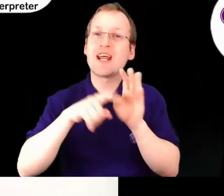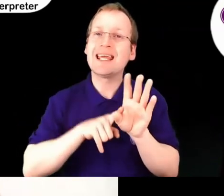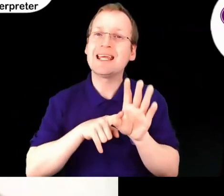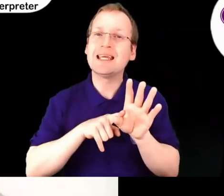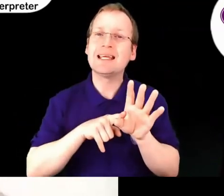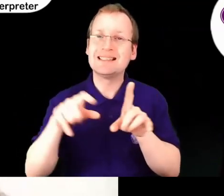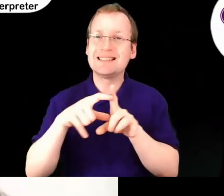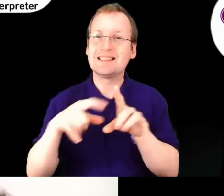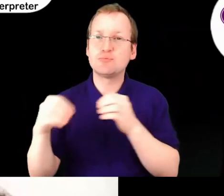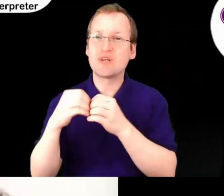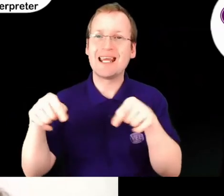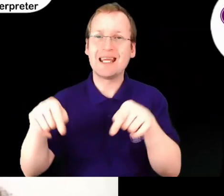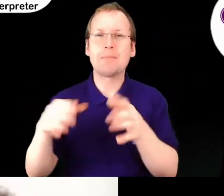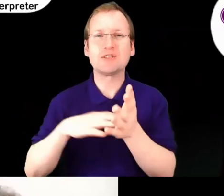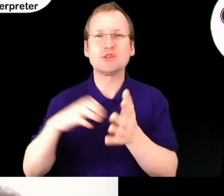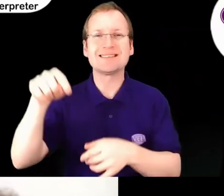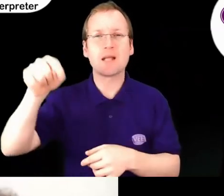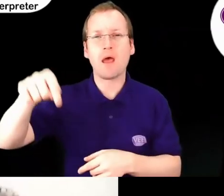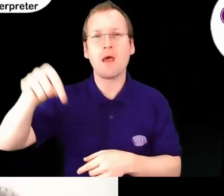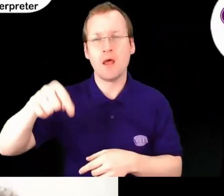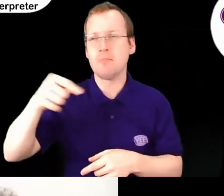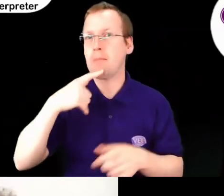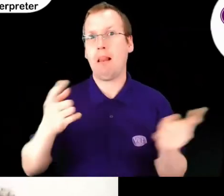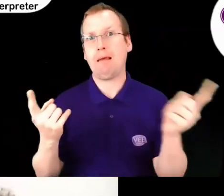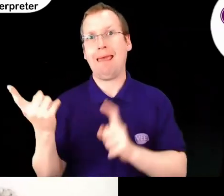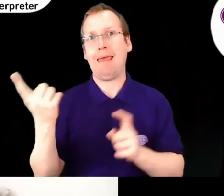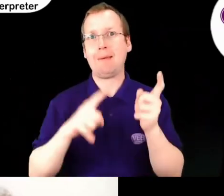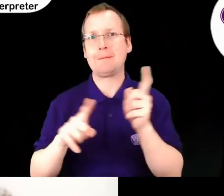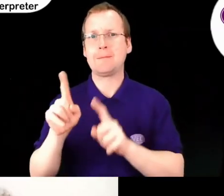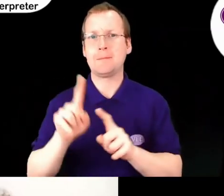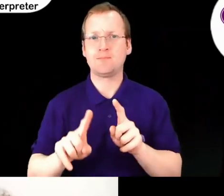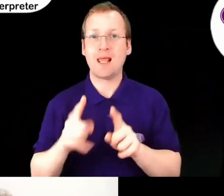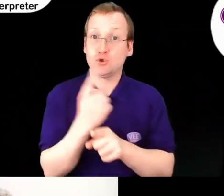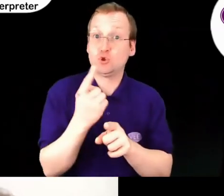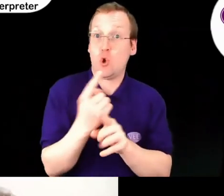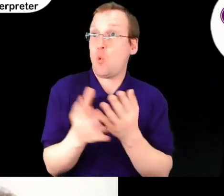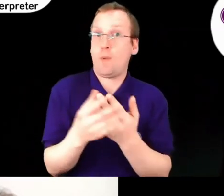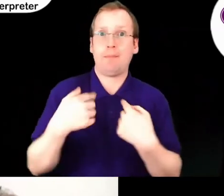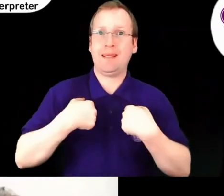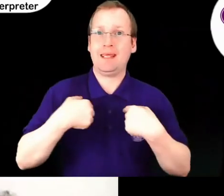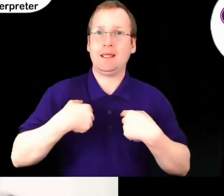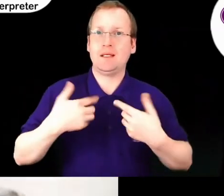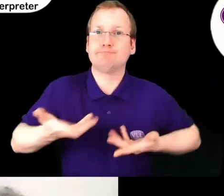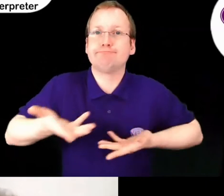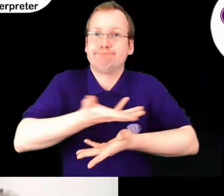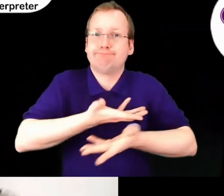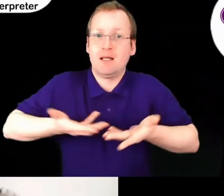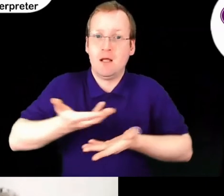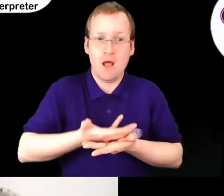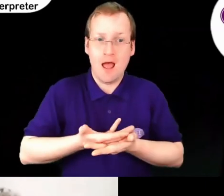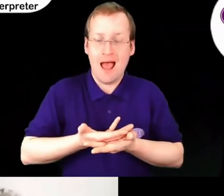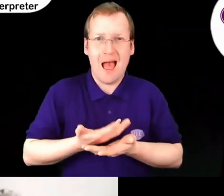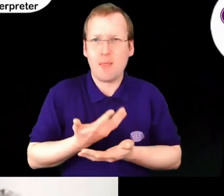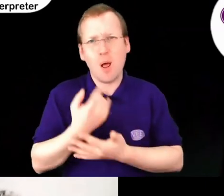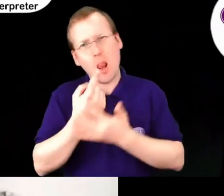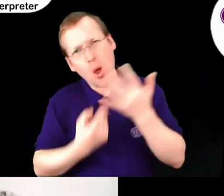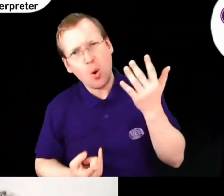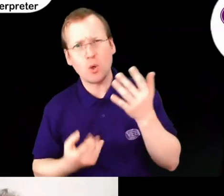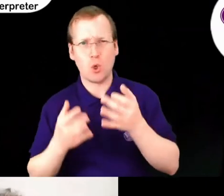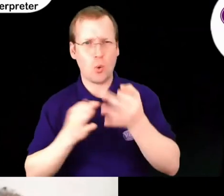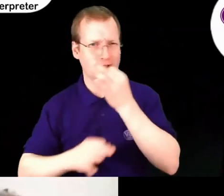And there was a meeting at night where people could come and talk with me. And nearly all the questions were about music.